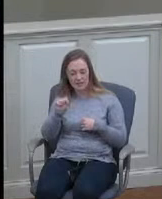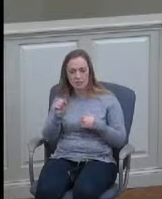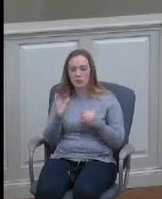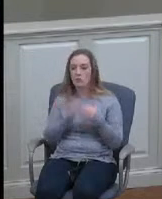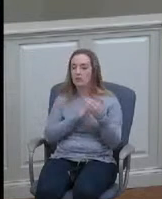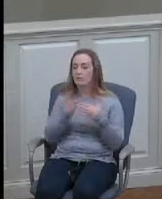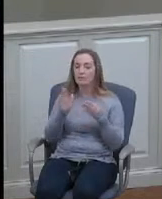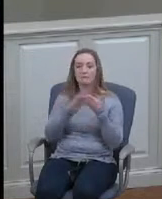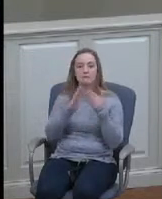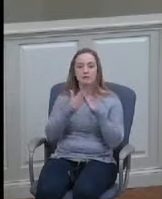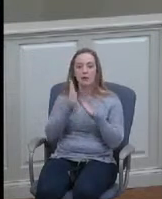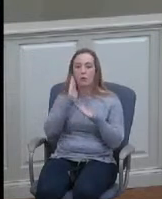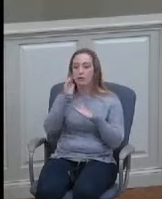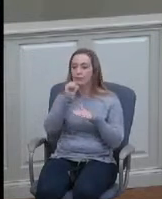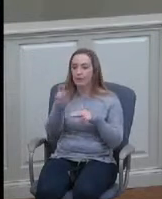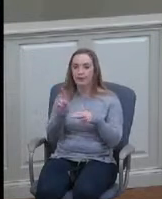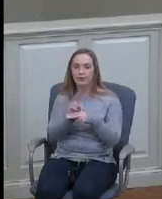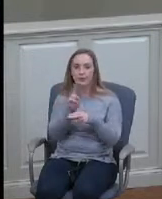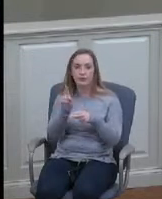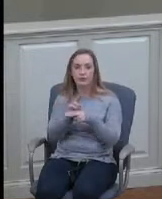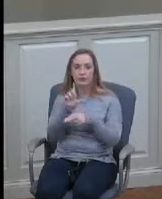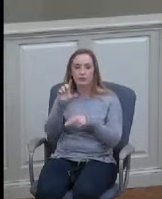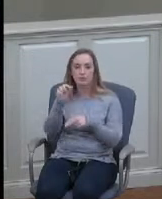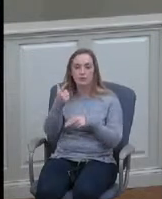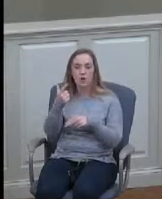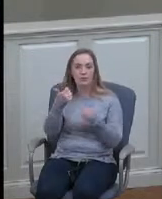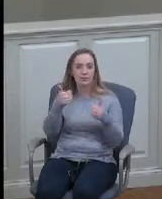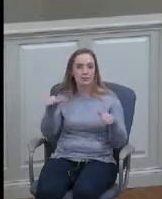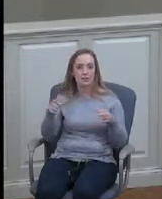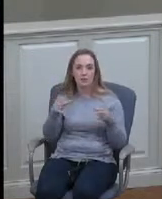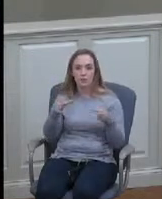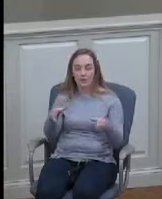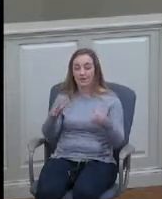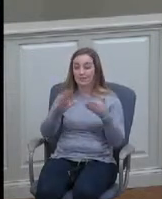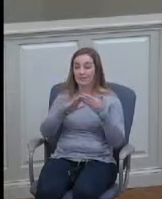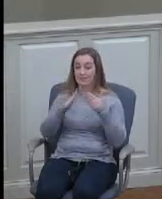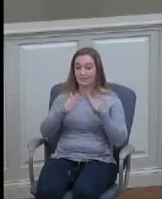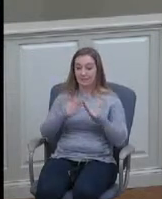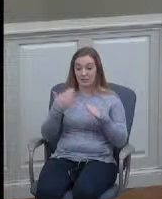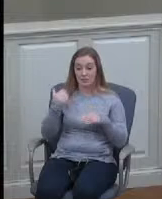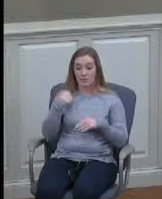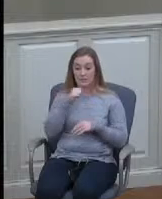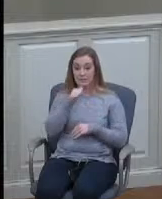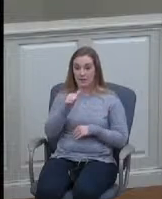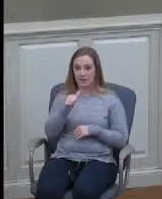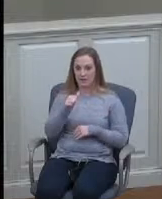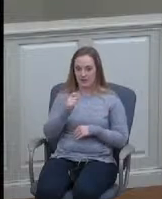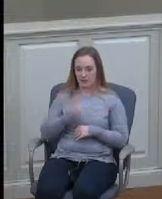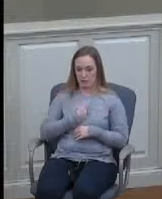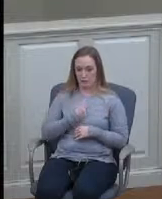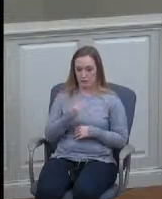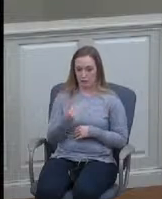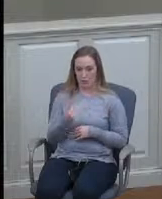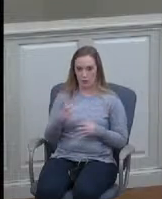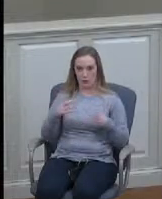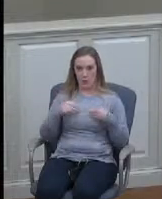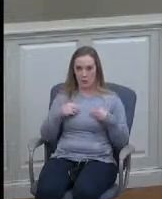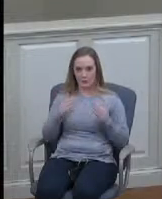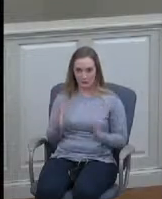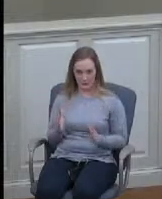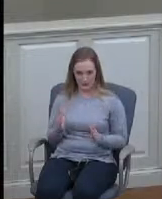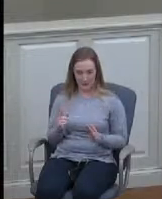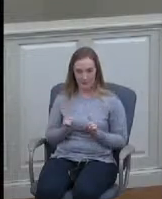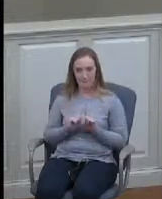to utilize them in any way, and the city wasn't the sole owner of them.